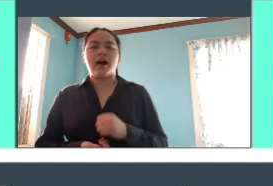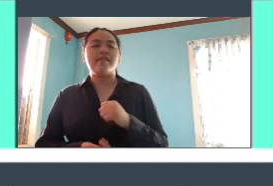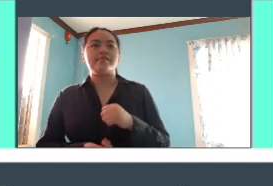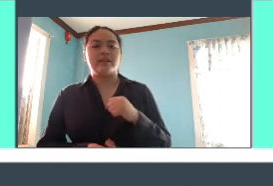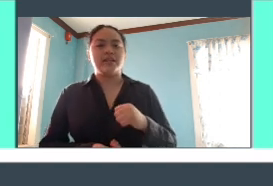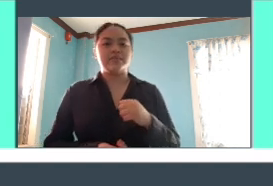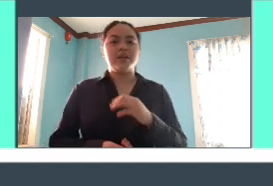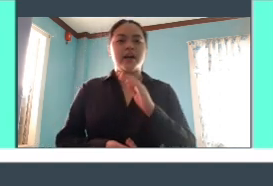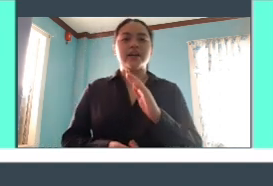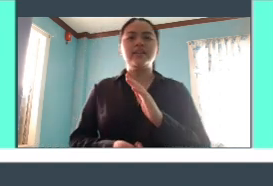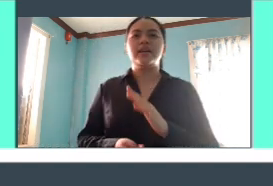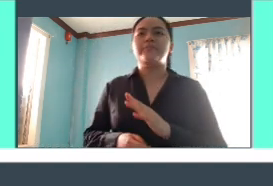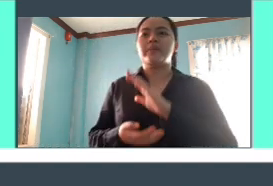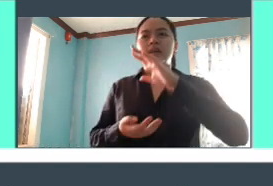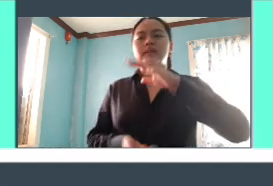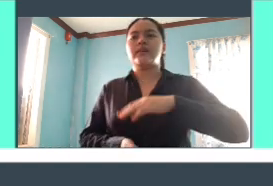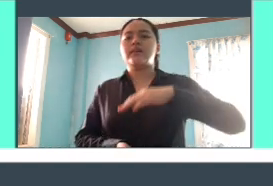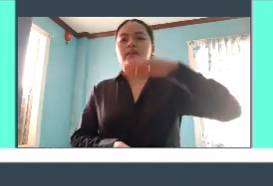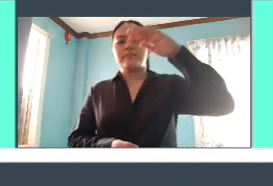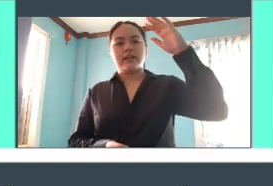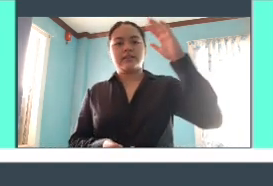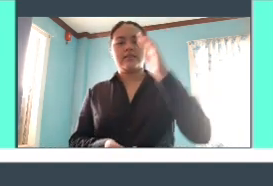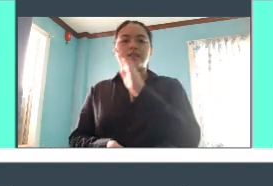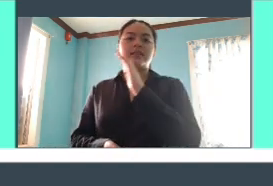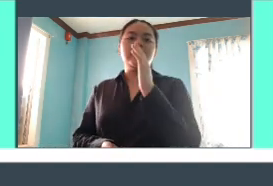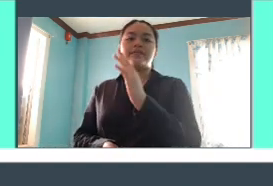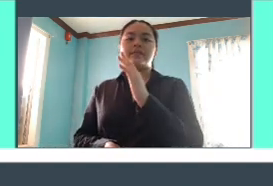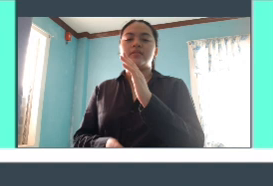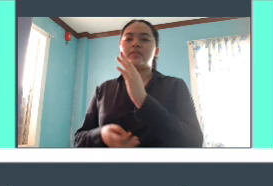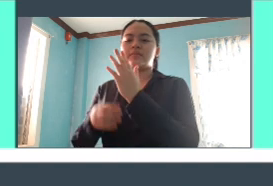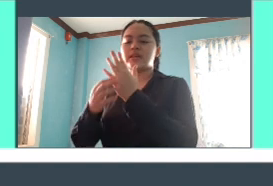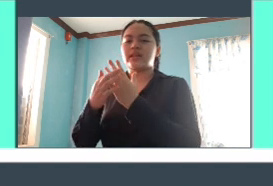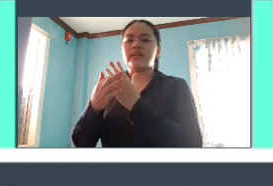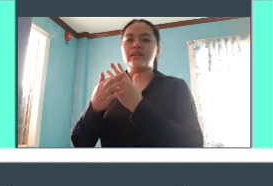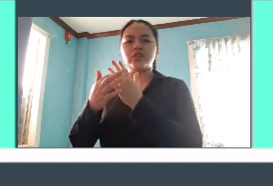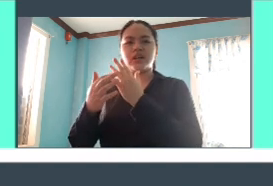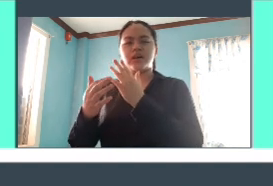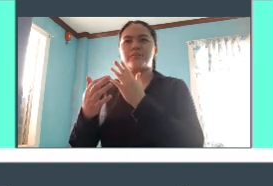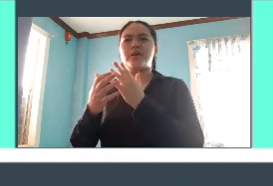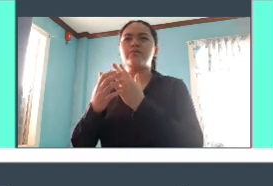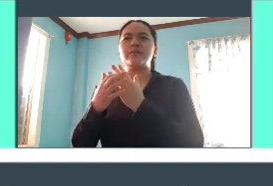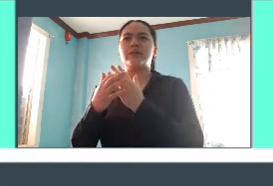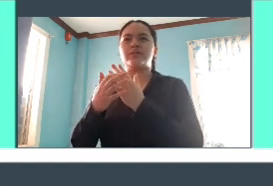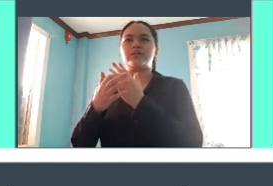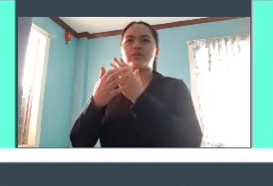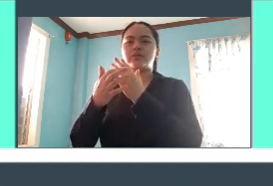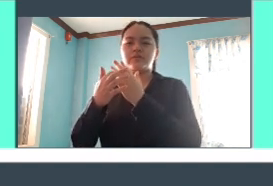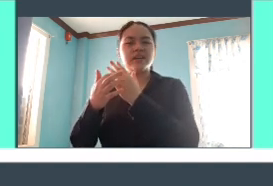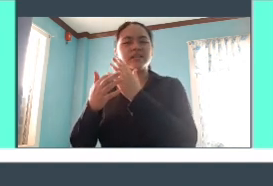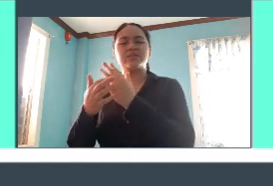spore are released. Behind the big plant, the leaf, behind it, there's a brown spot